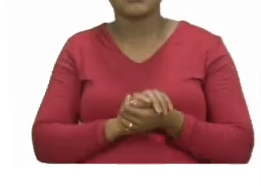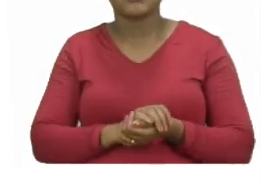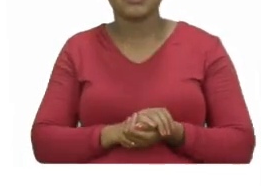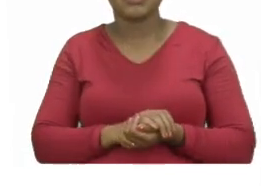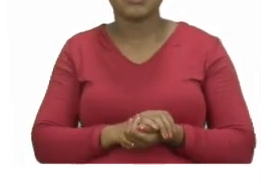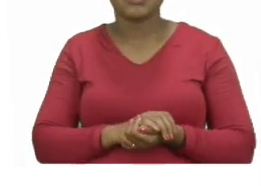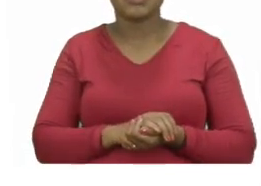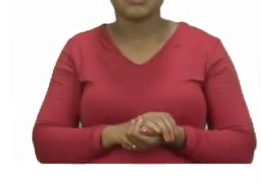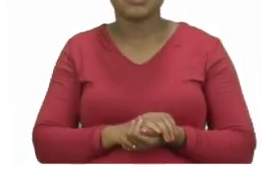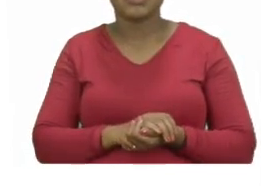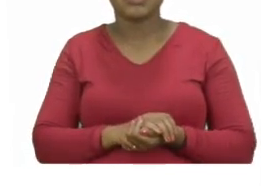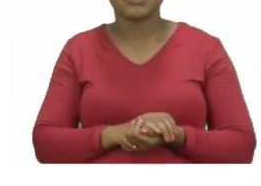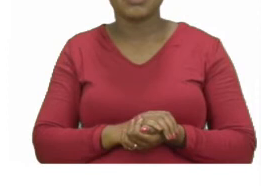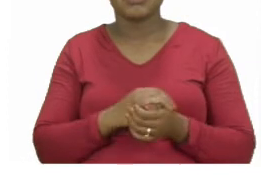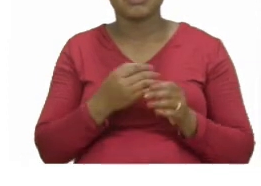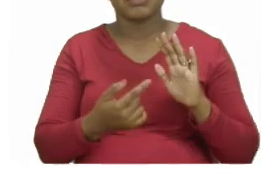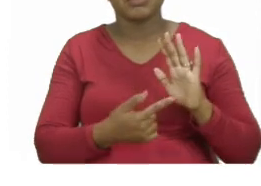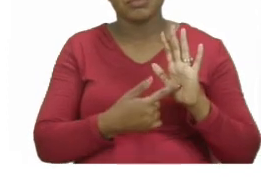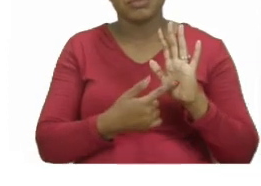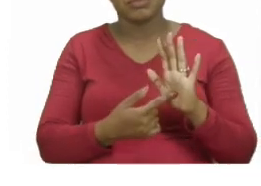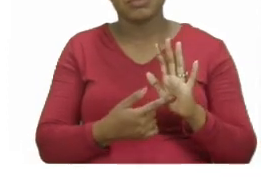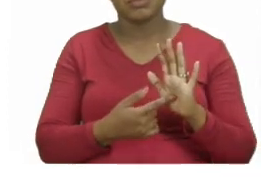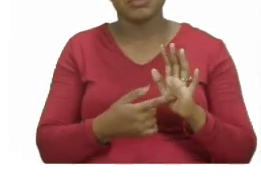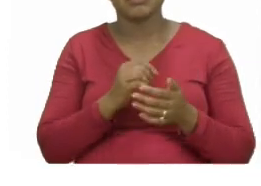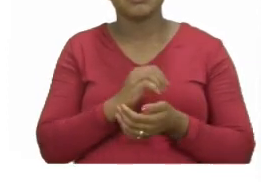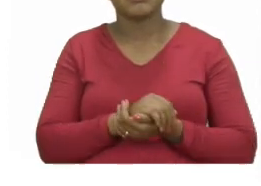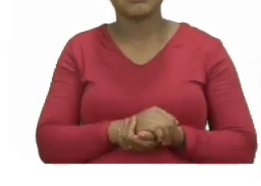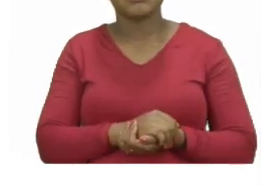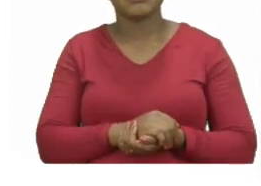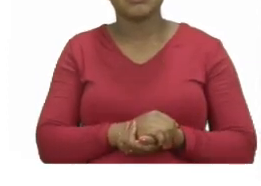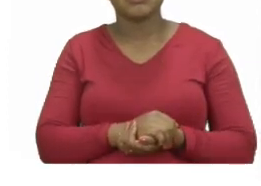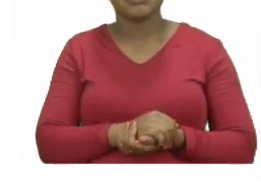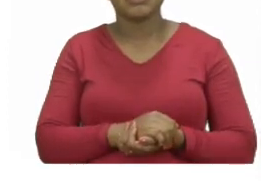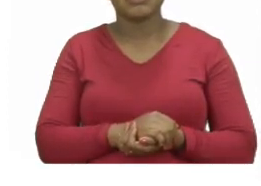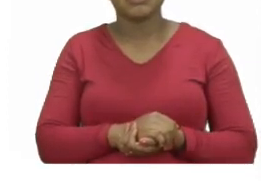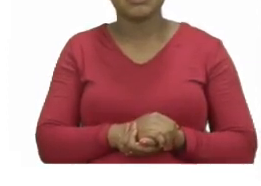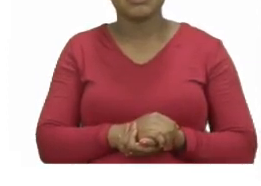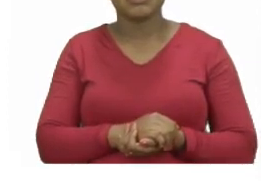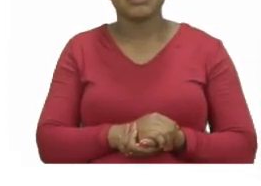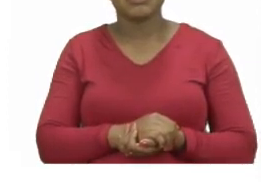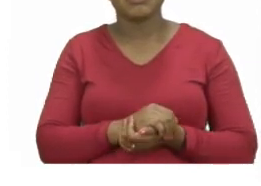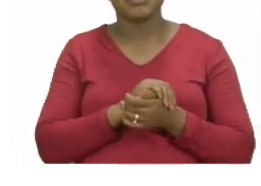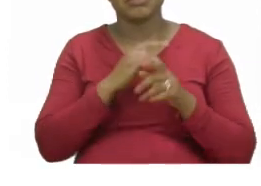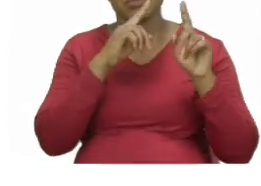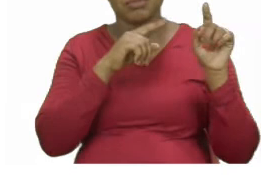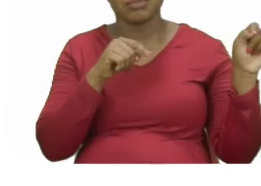board, so let's quickly see what you have to do. So on the board we